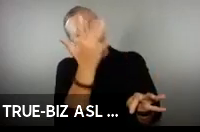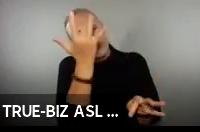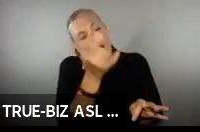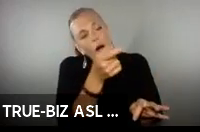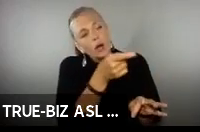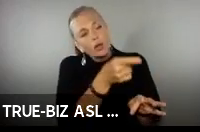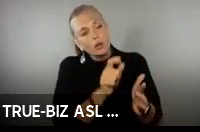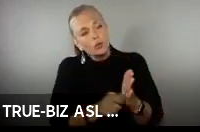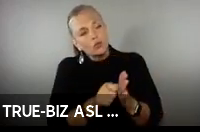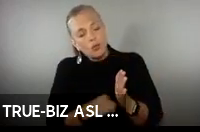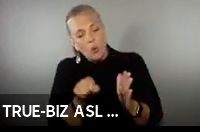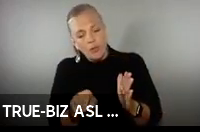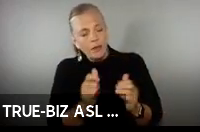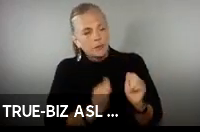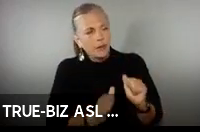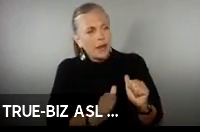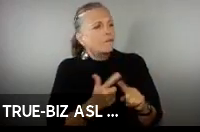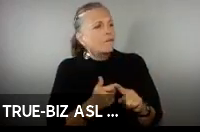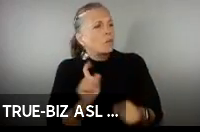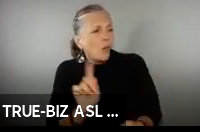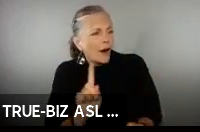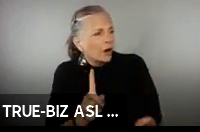you wrote it or where it came from?